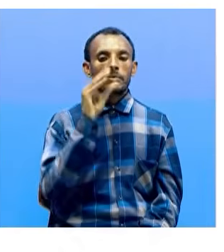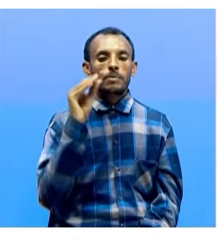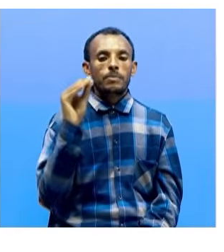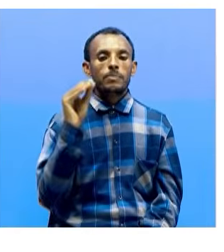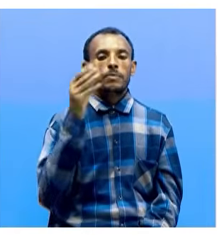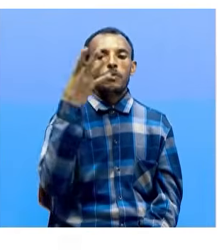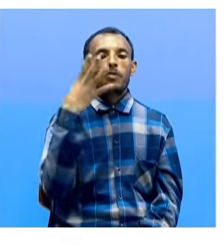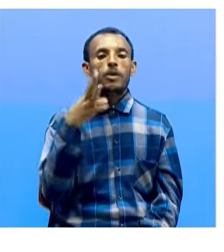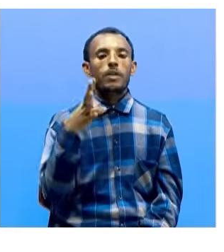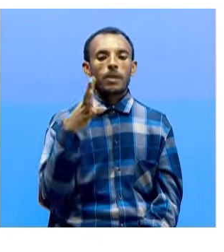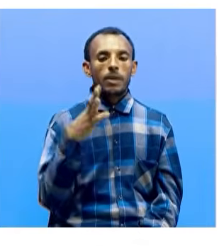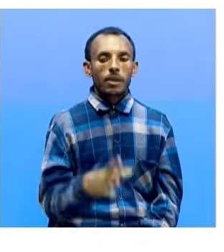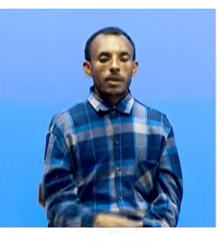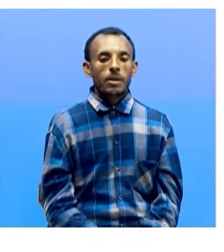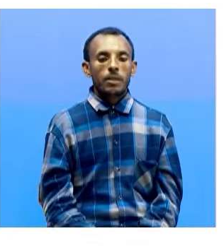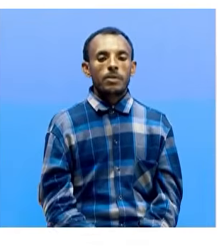and 14.